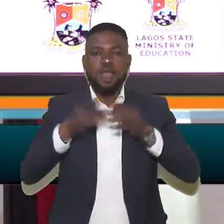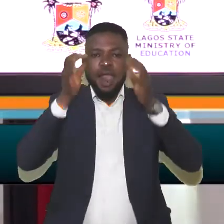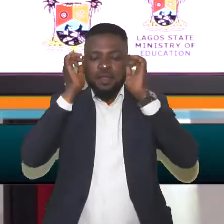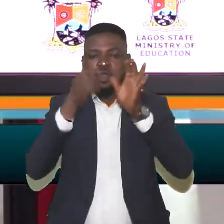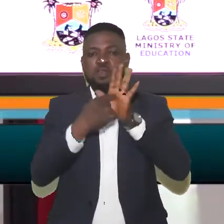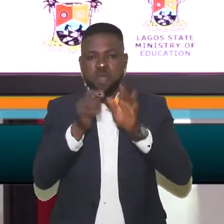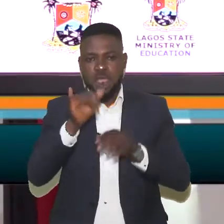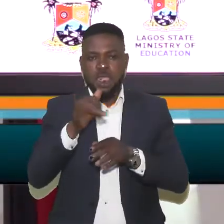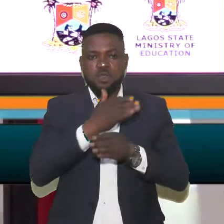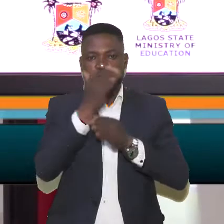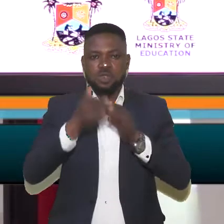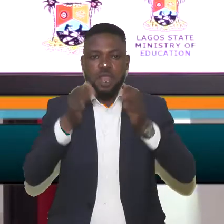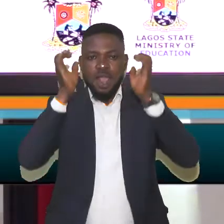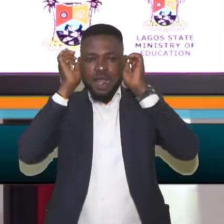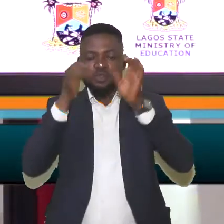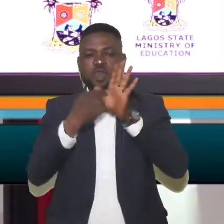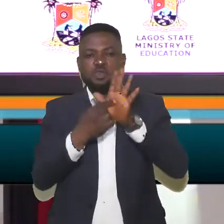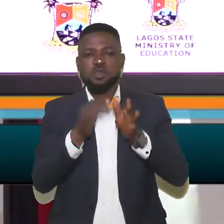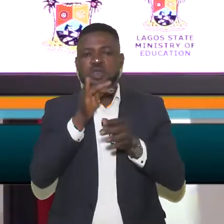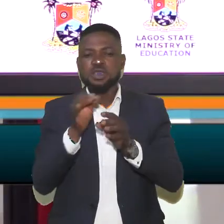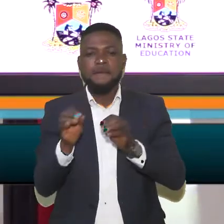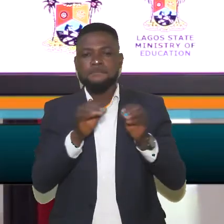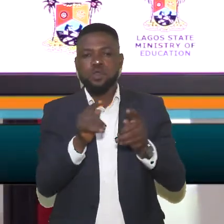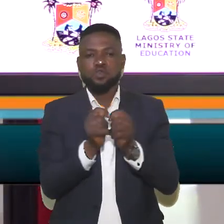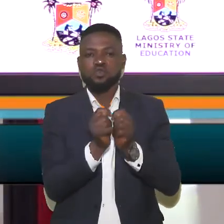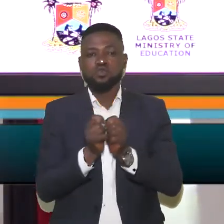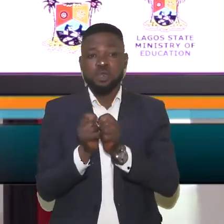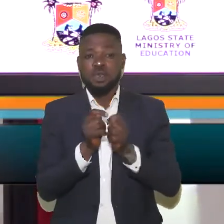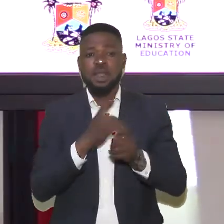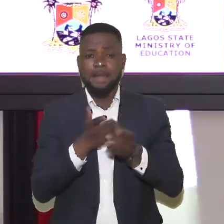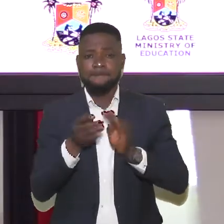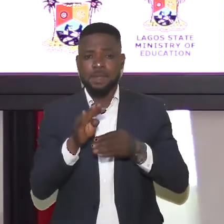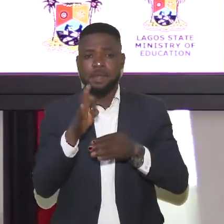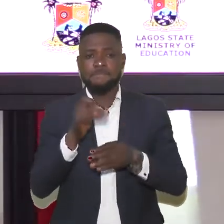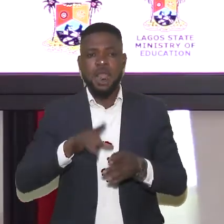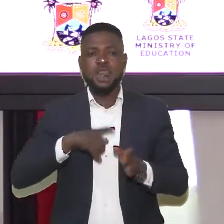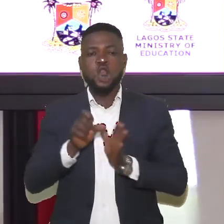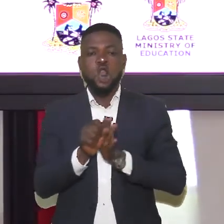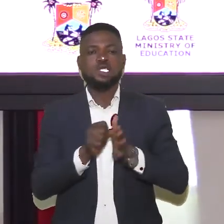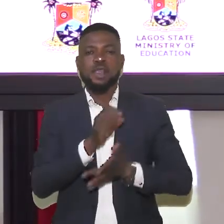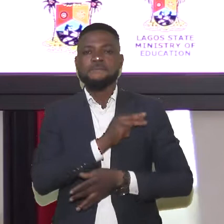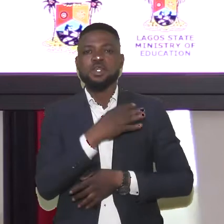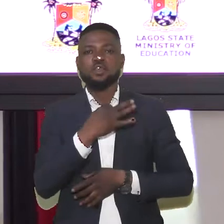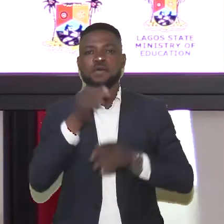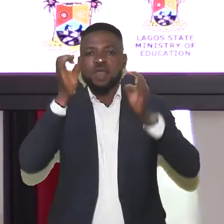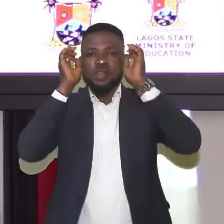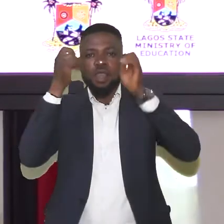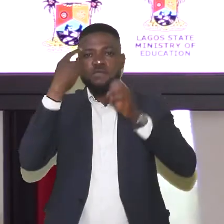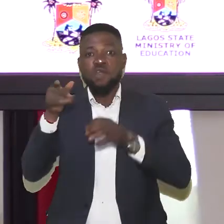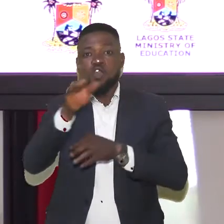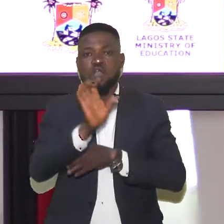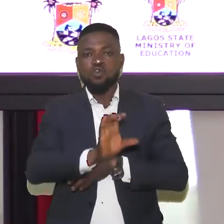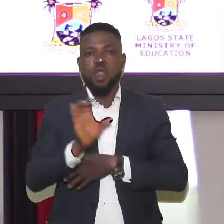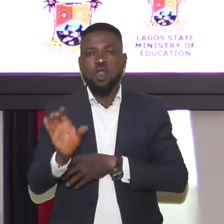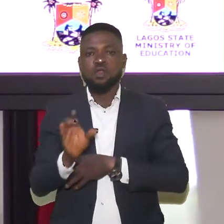Show. Yes, Total Education Show. The show is put together and packaged by the Lagos State Ministry of Education for your